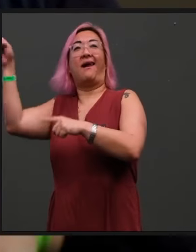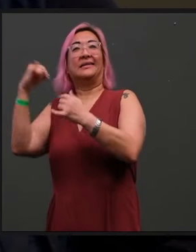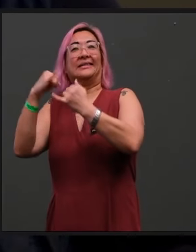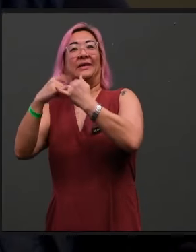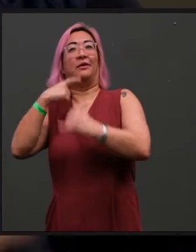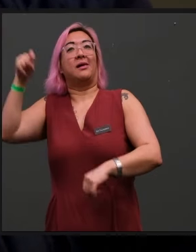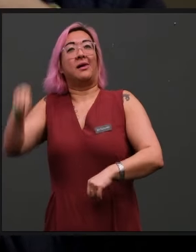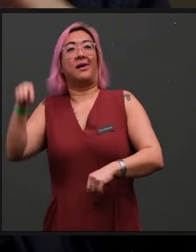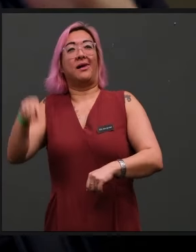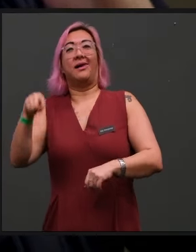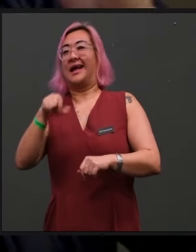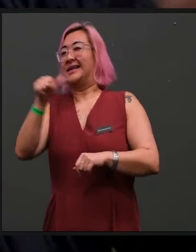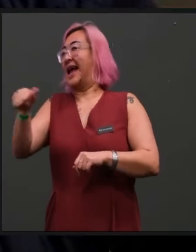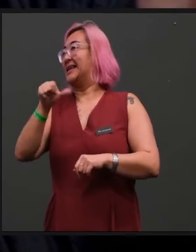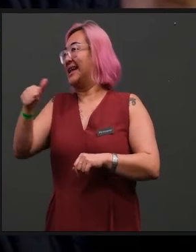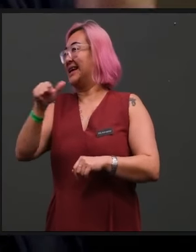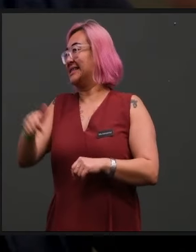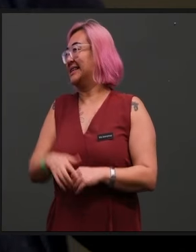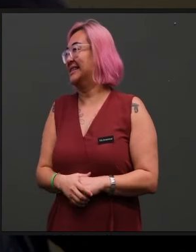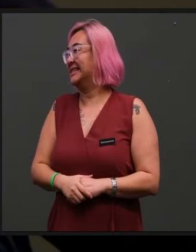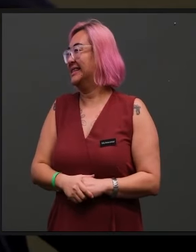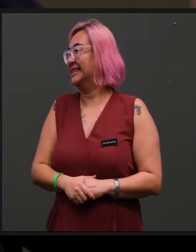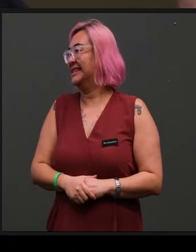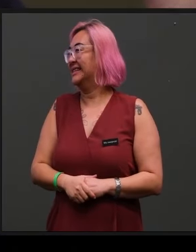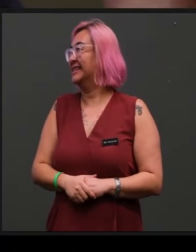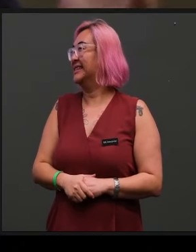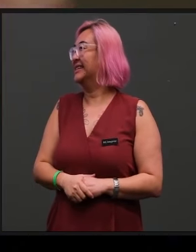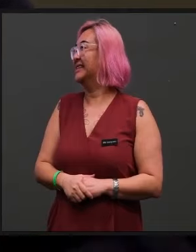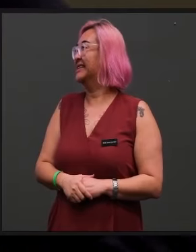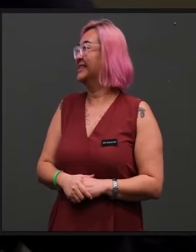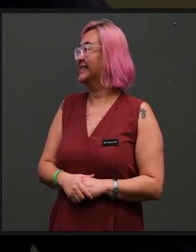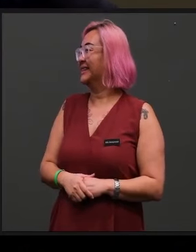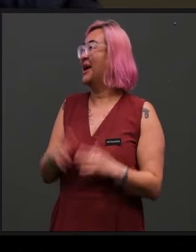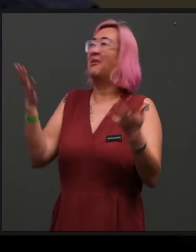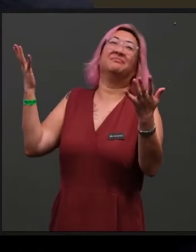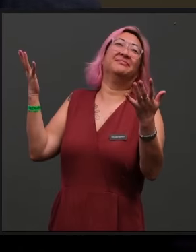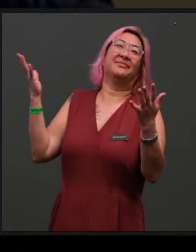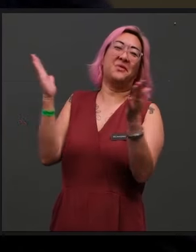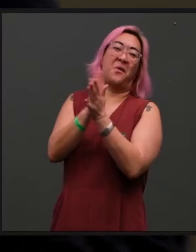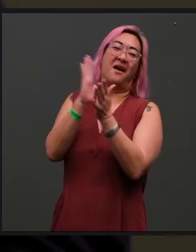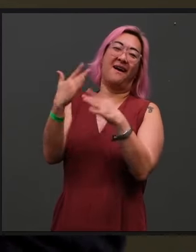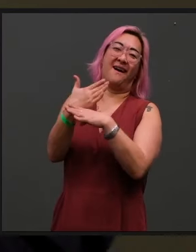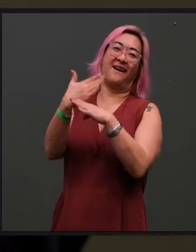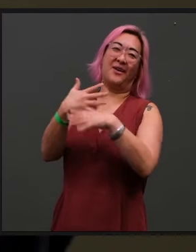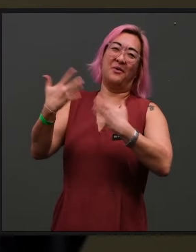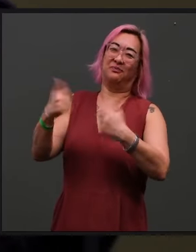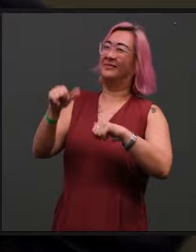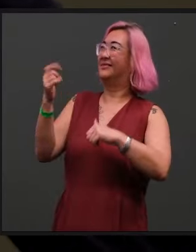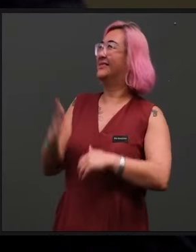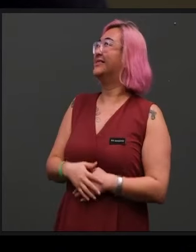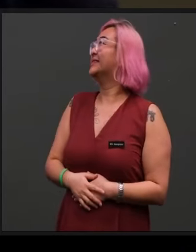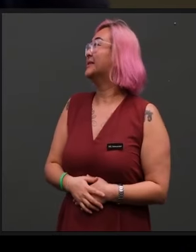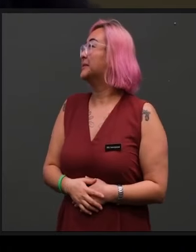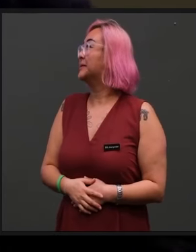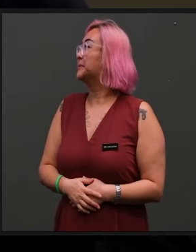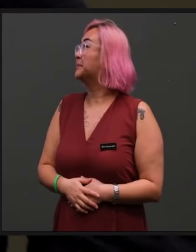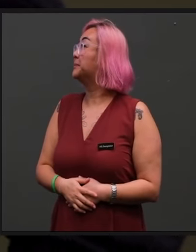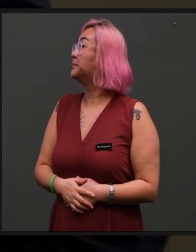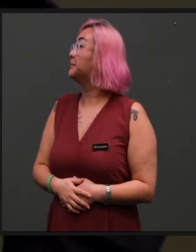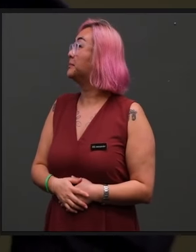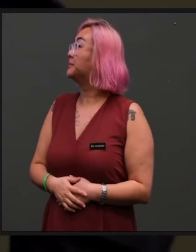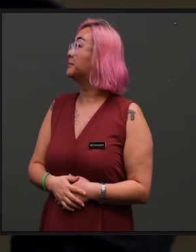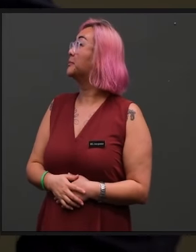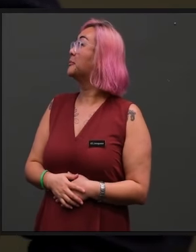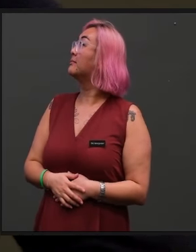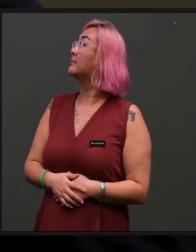Yeah. There we go. Hello. There we go. We got some introductions. All right. So